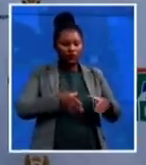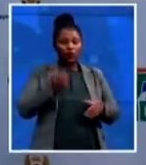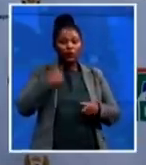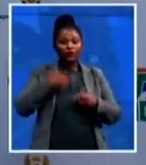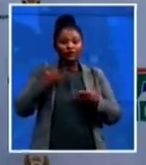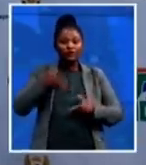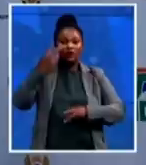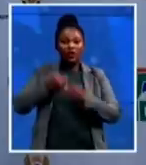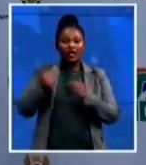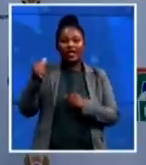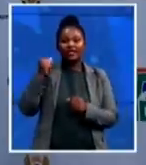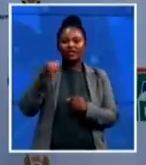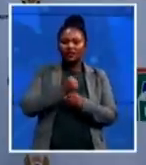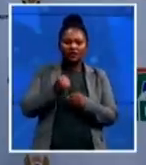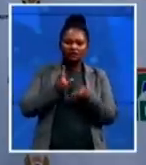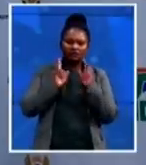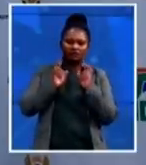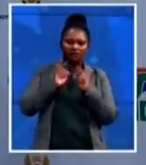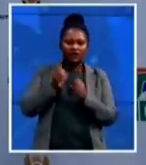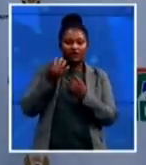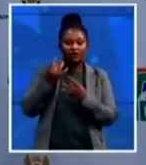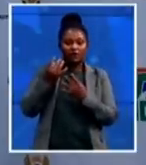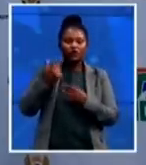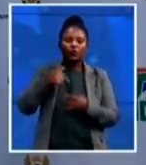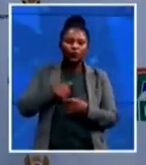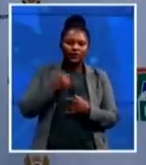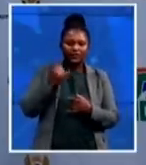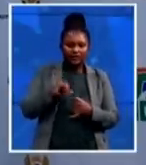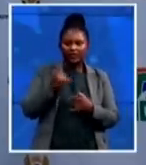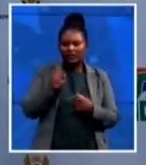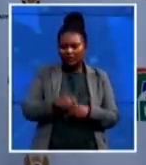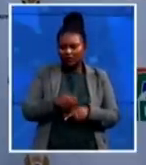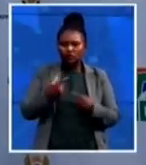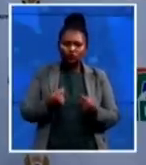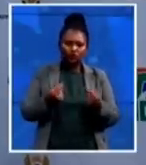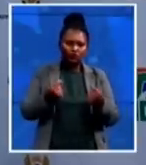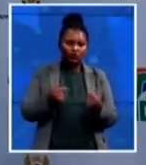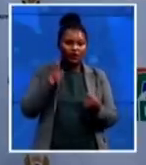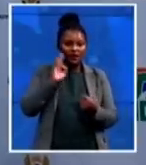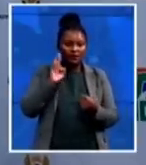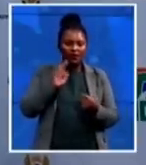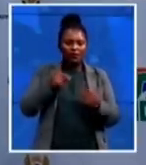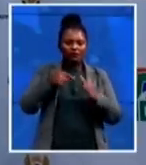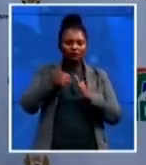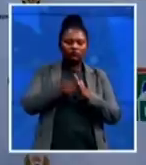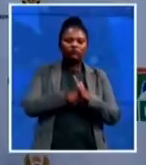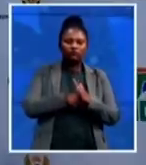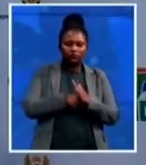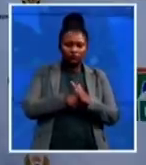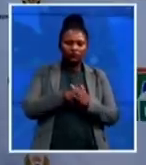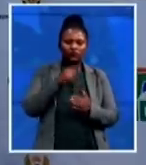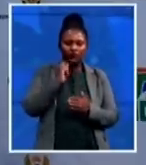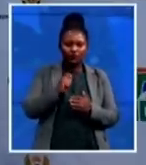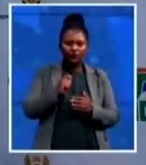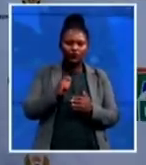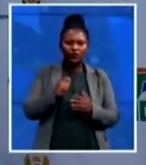It's something that we have to deal with, because it's quite a matter that must be viewed seriously,